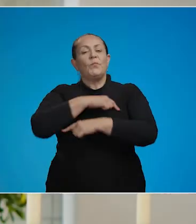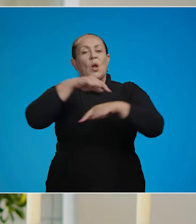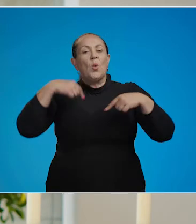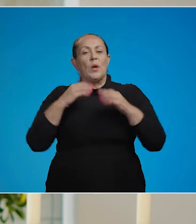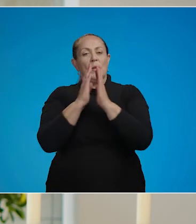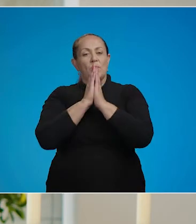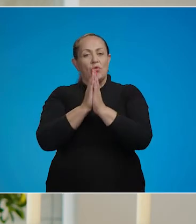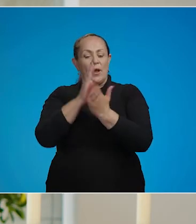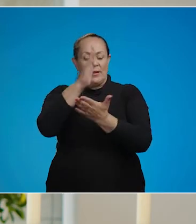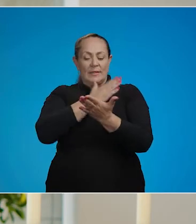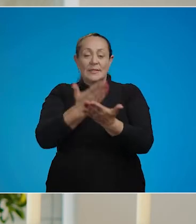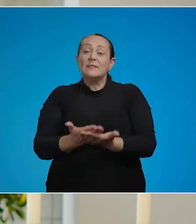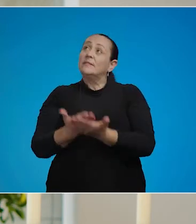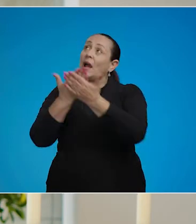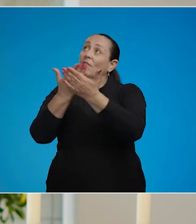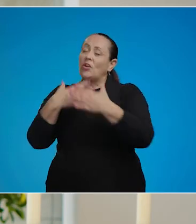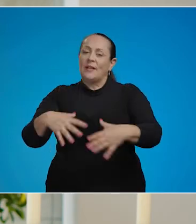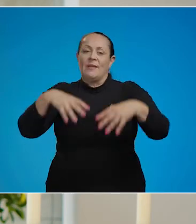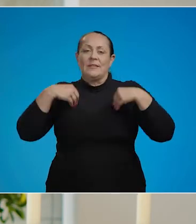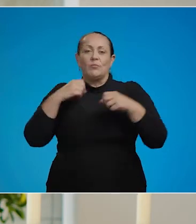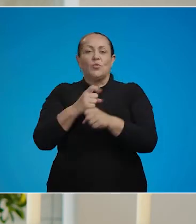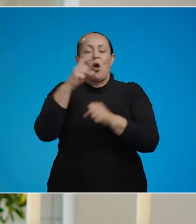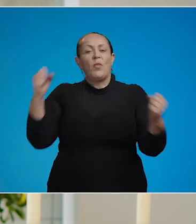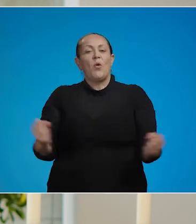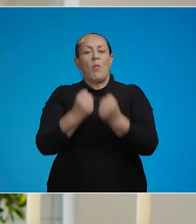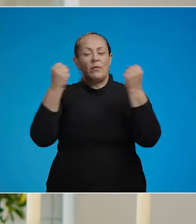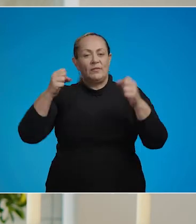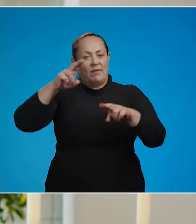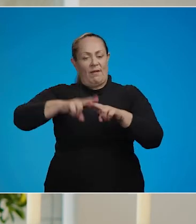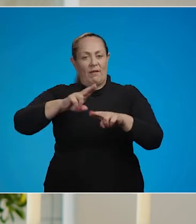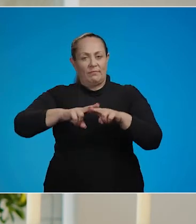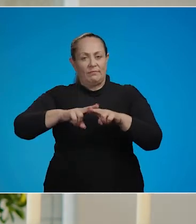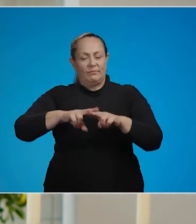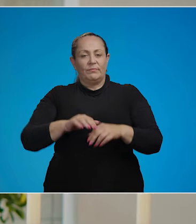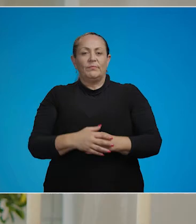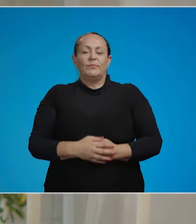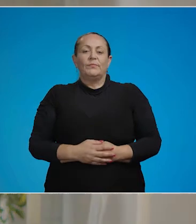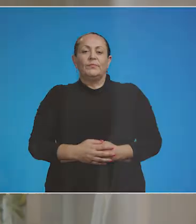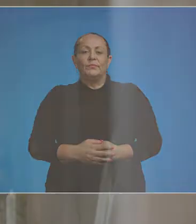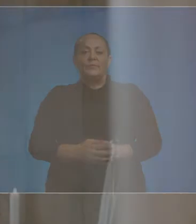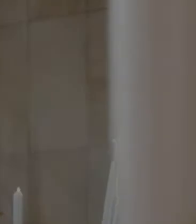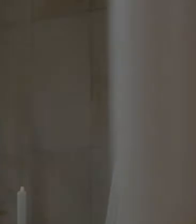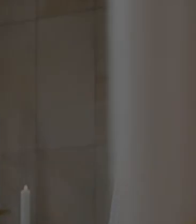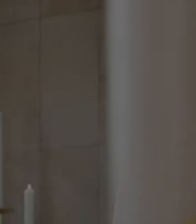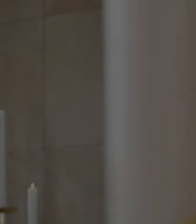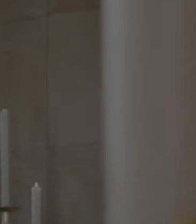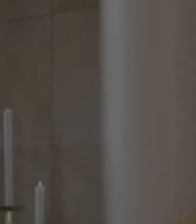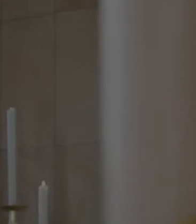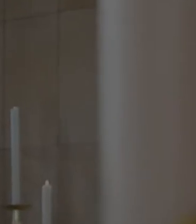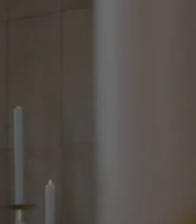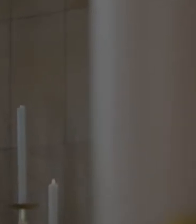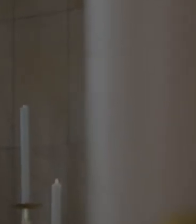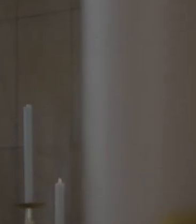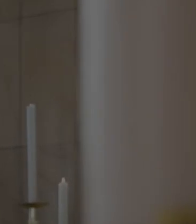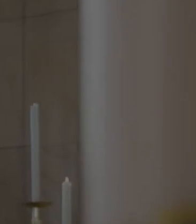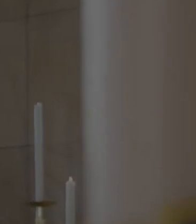Pray, my brothers and sisters, that my sacrifice and yours may be acceptable to God, the Almighty Father. May the Lord accept